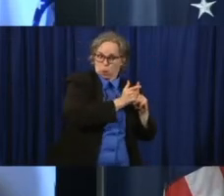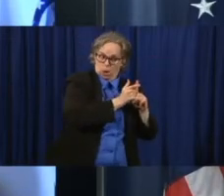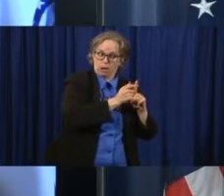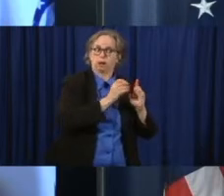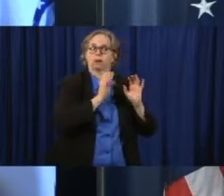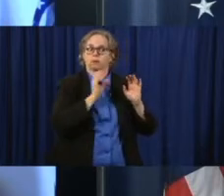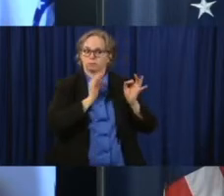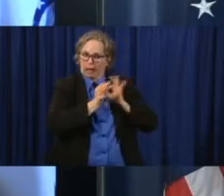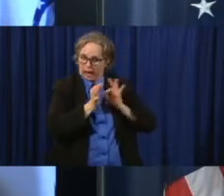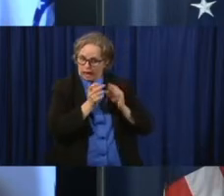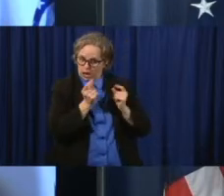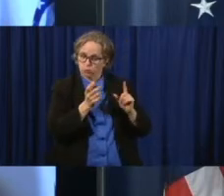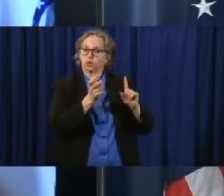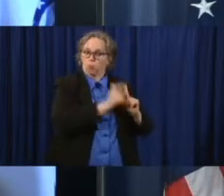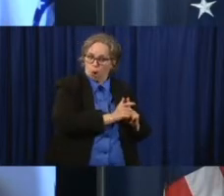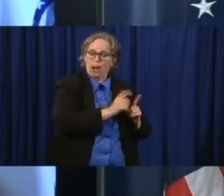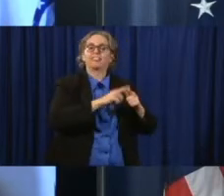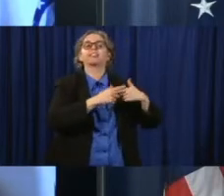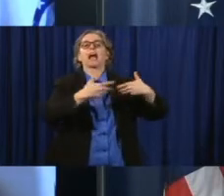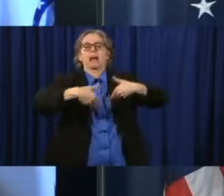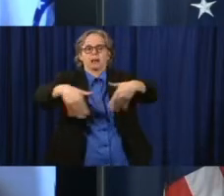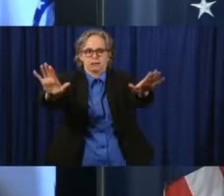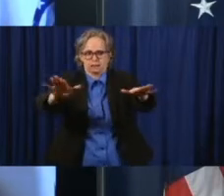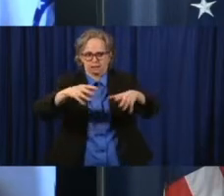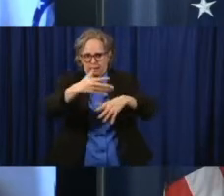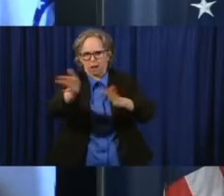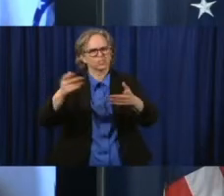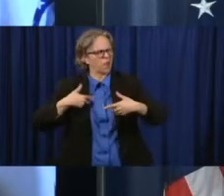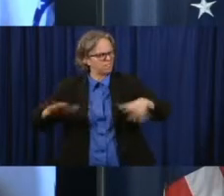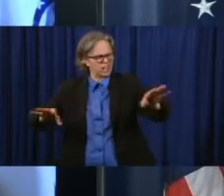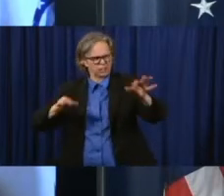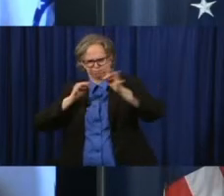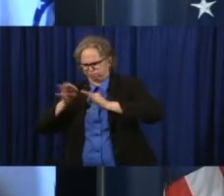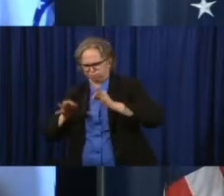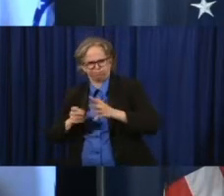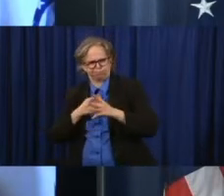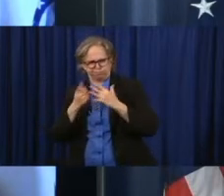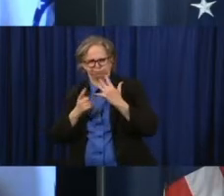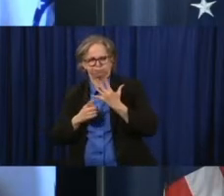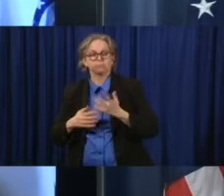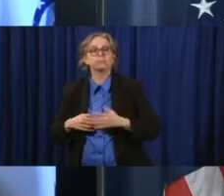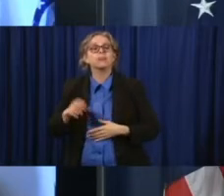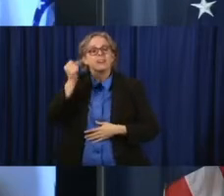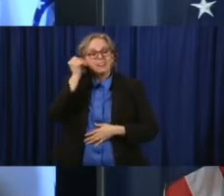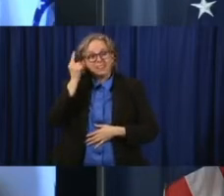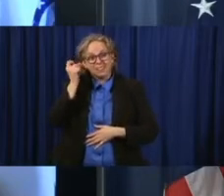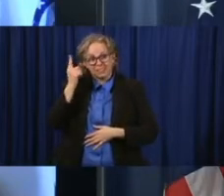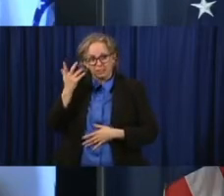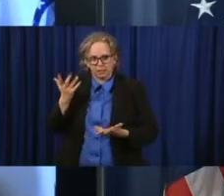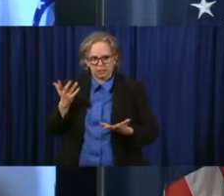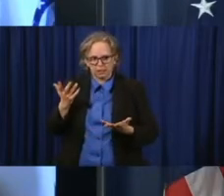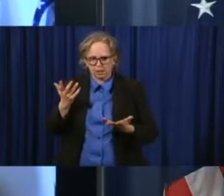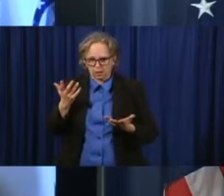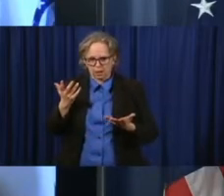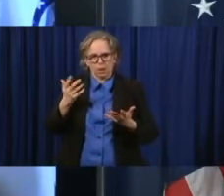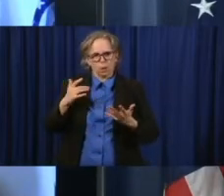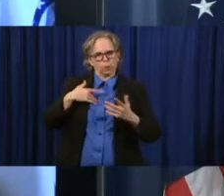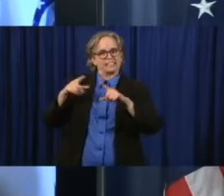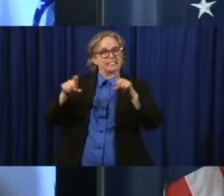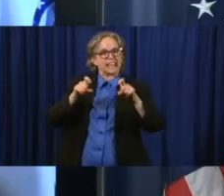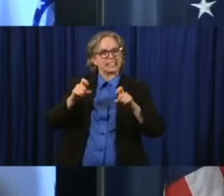are testing when it is actionable, testing when it helps someone, testing when someone can